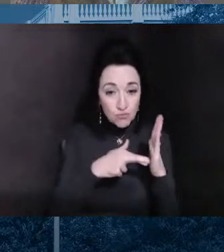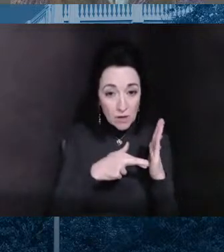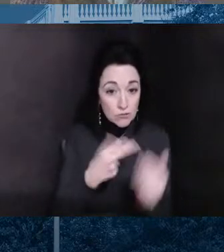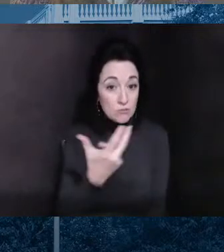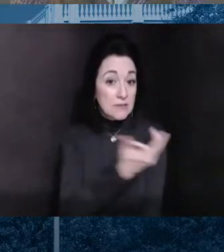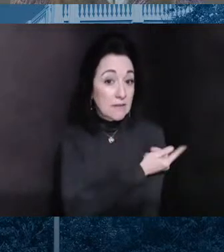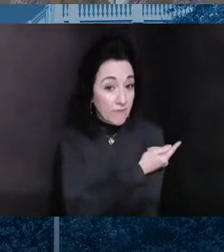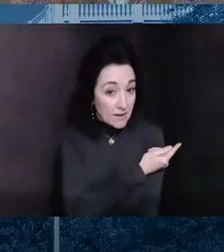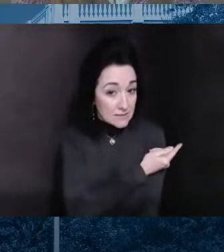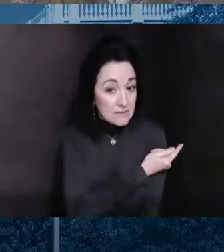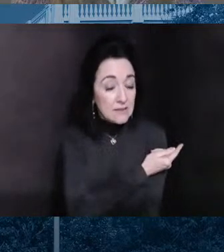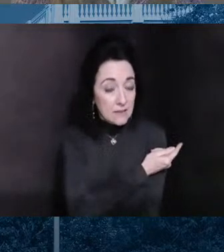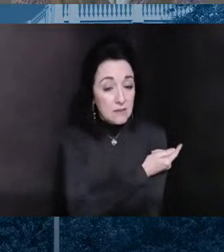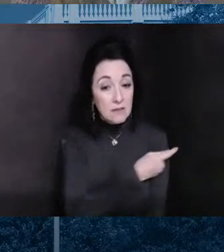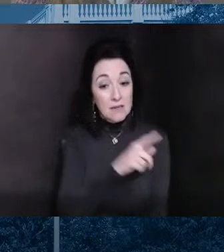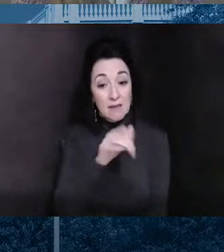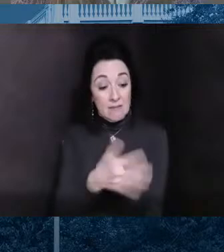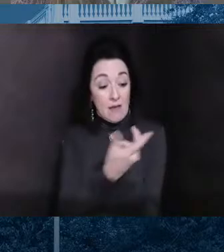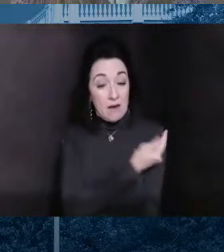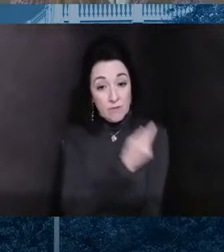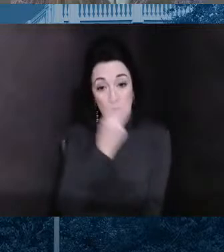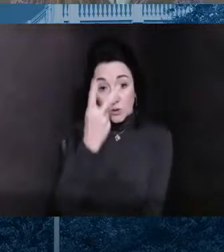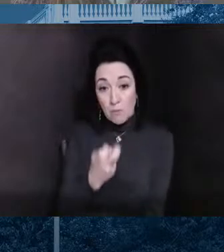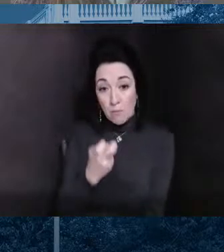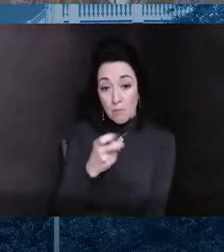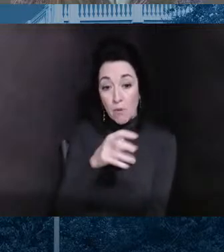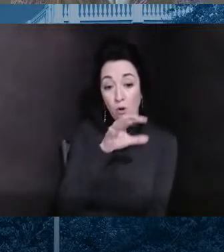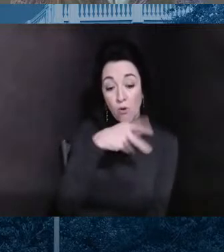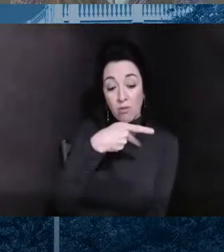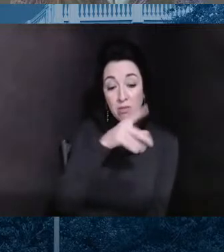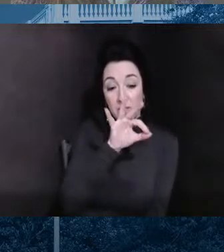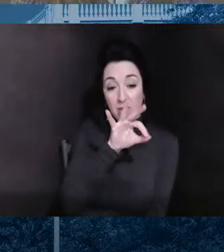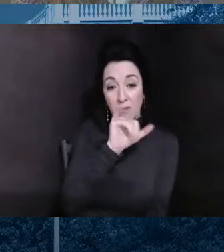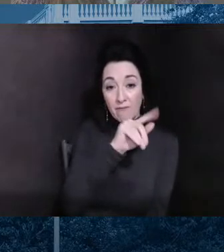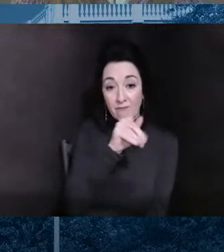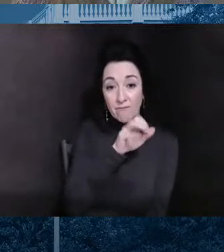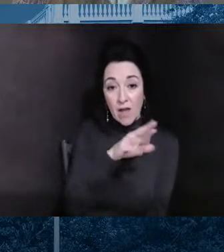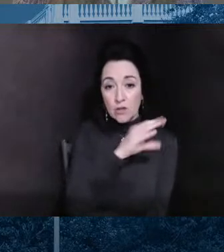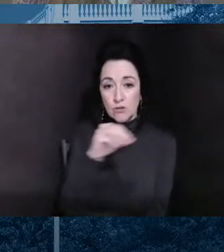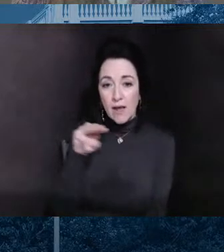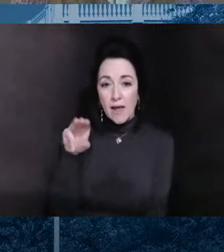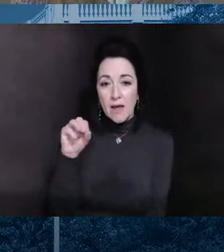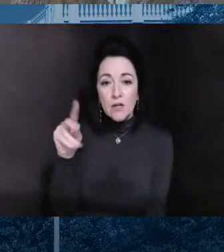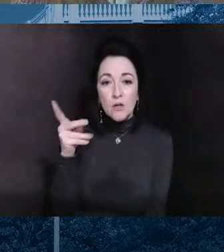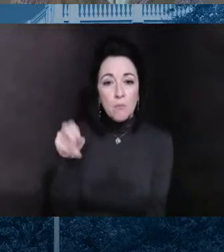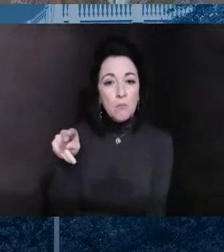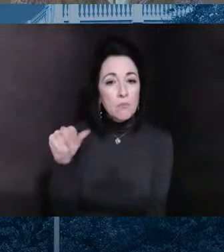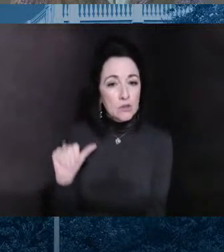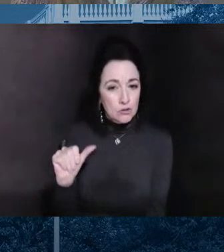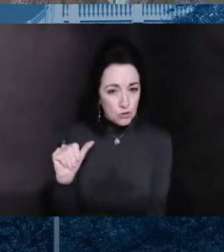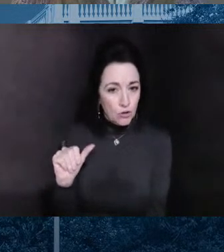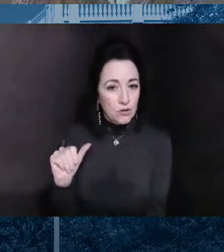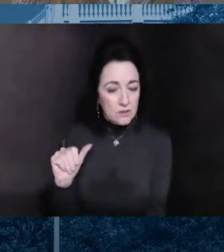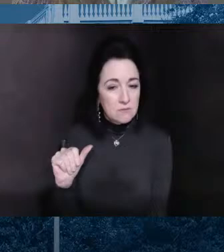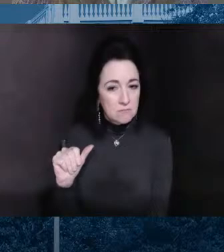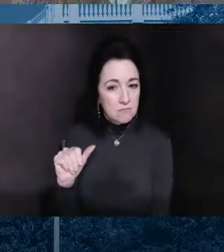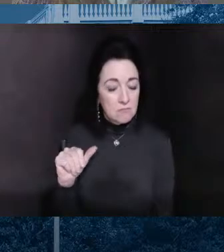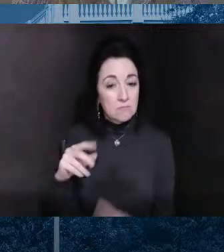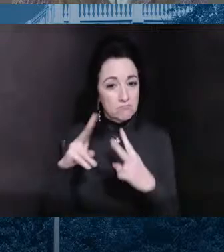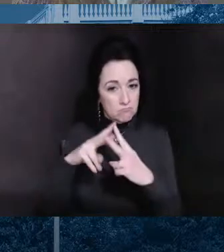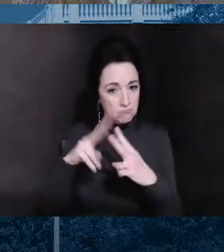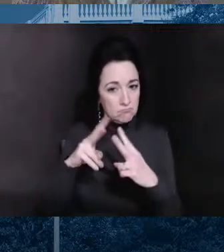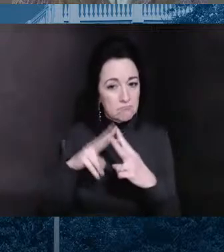effective, both Pfizer and the Moderna. Dr. Rattay might want to expand on this, in preventing hospitalization